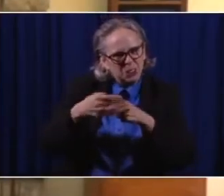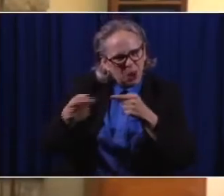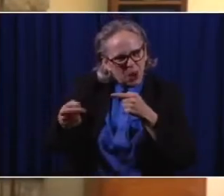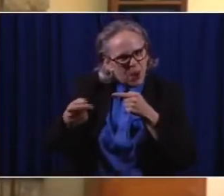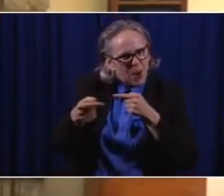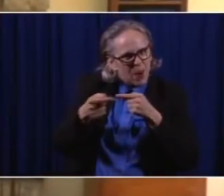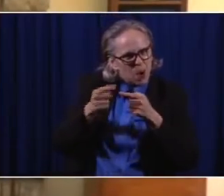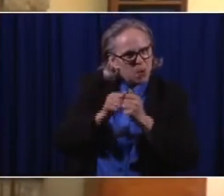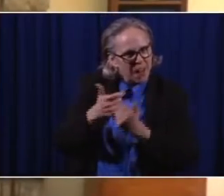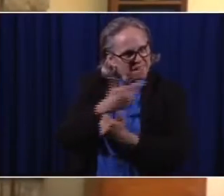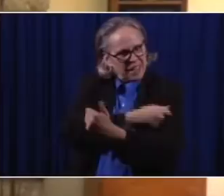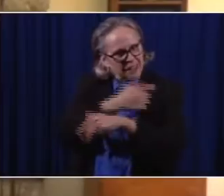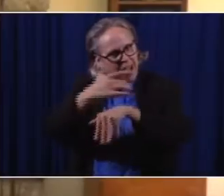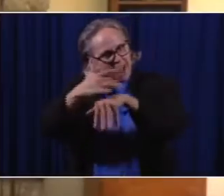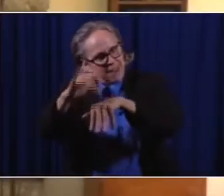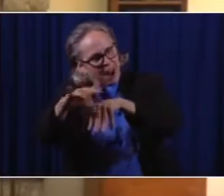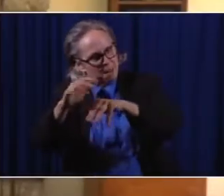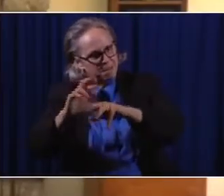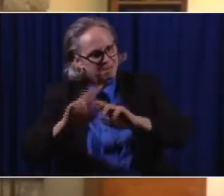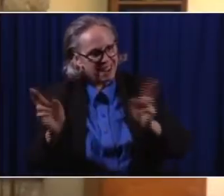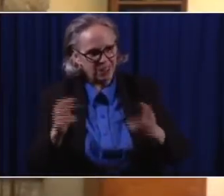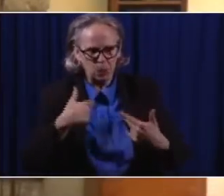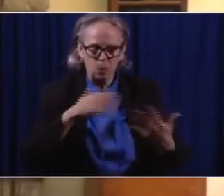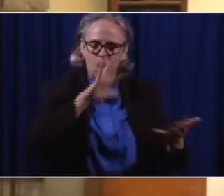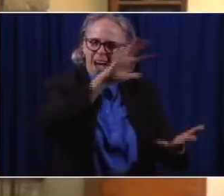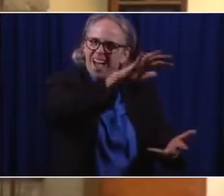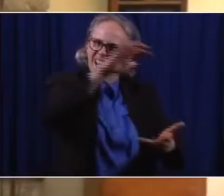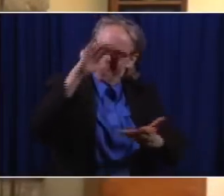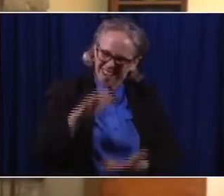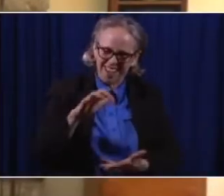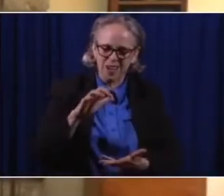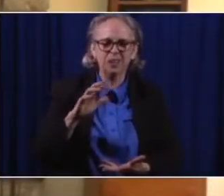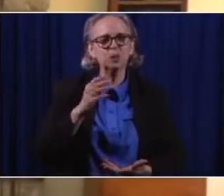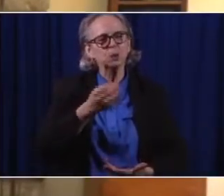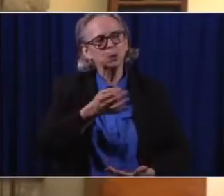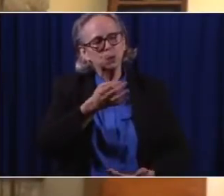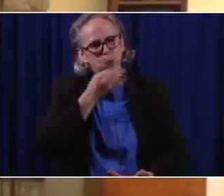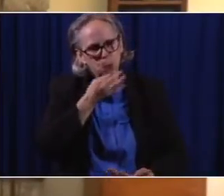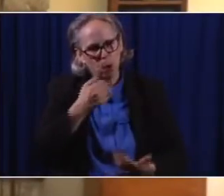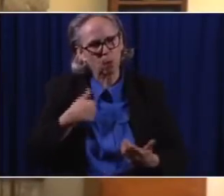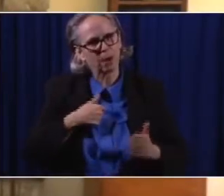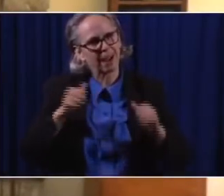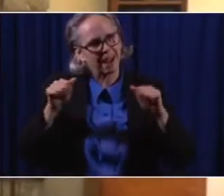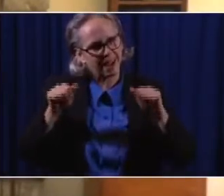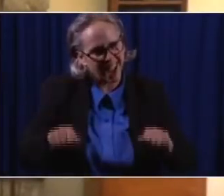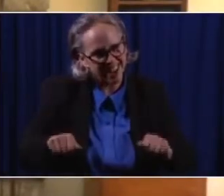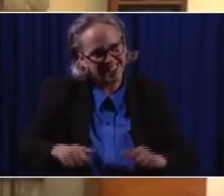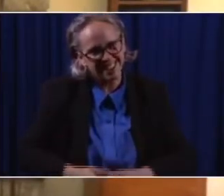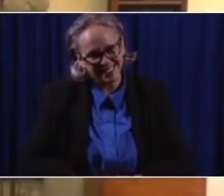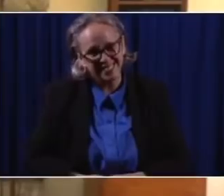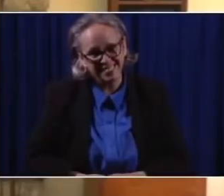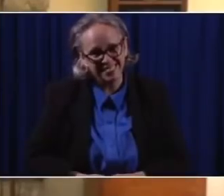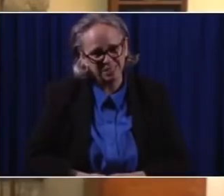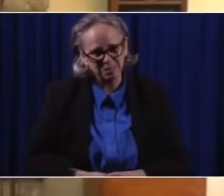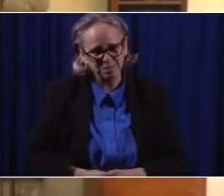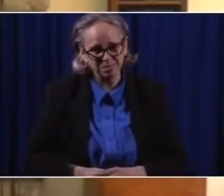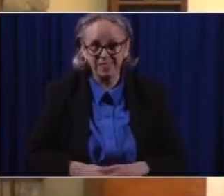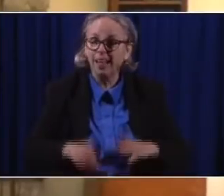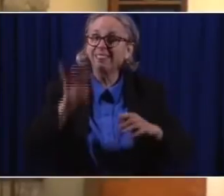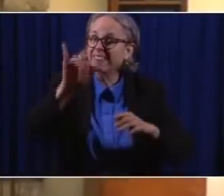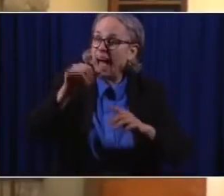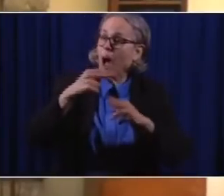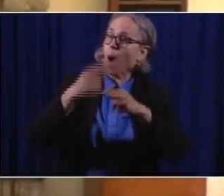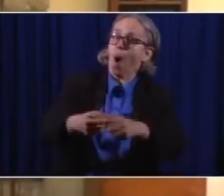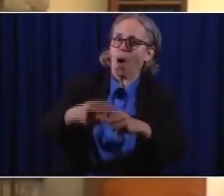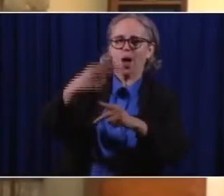a lot of it coming our way, just as it is in every other state. So that is the hope that is out there. And